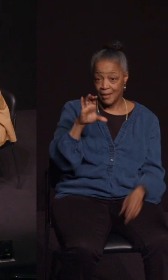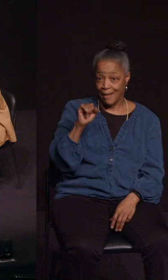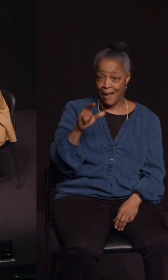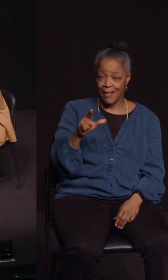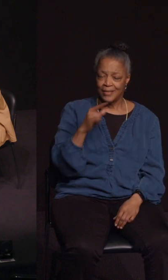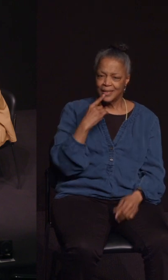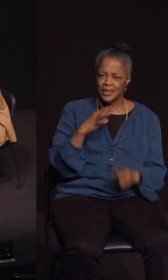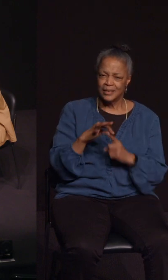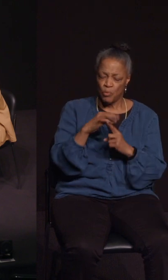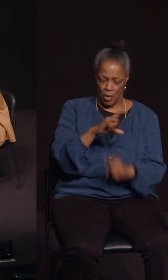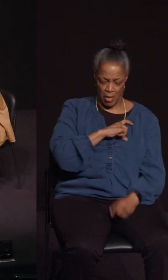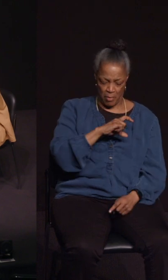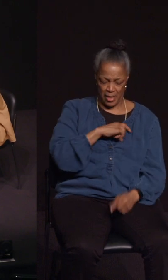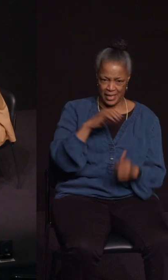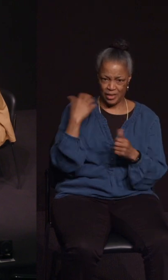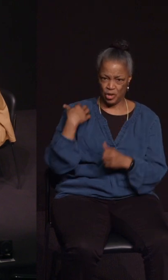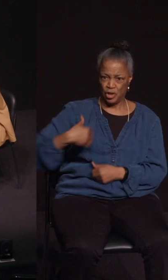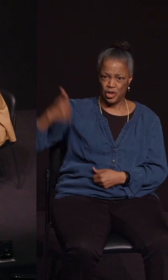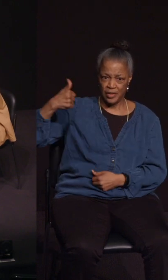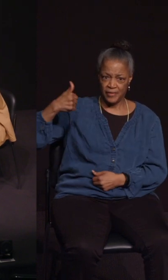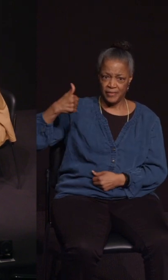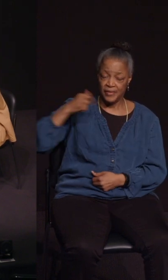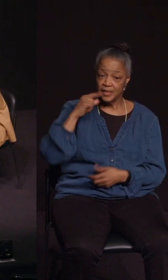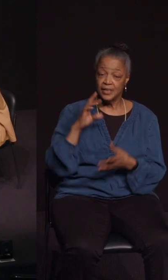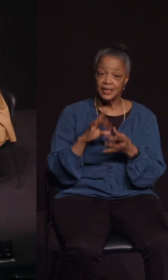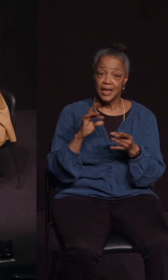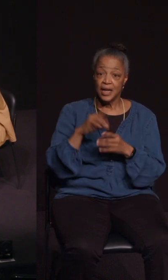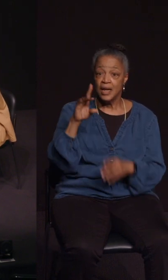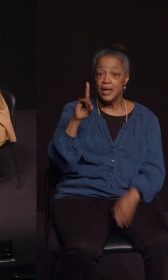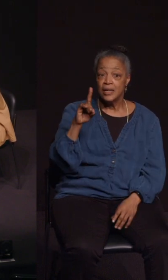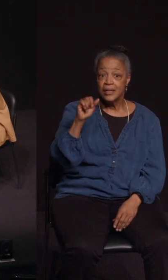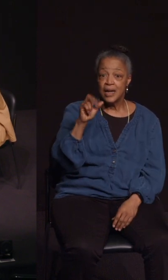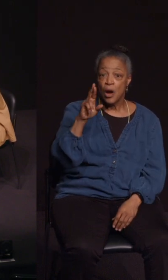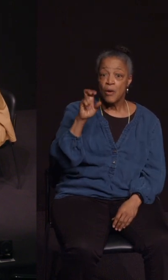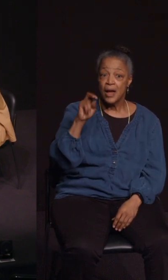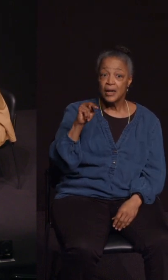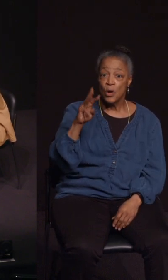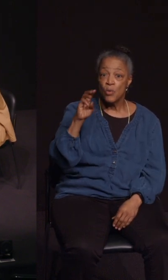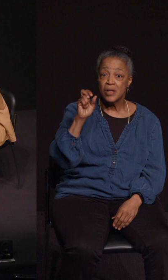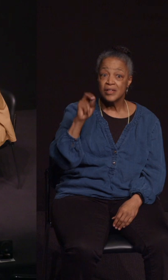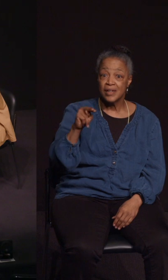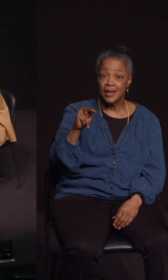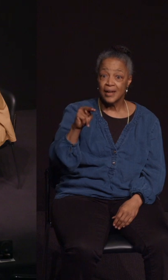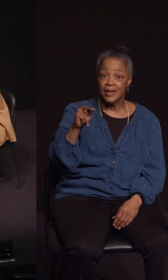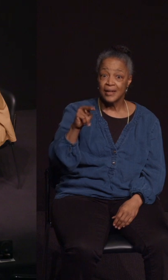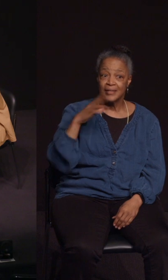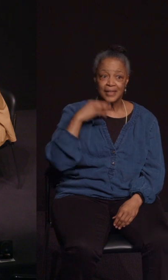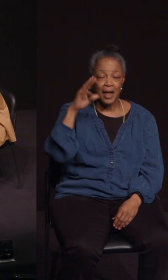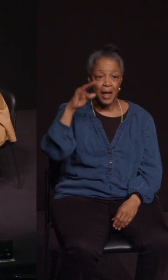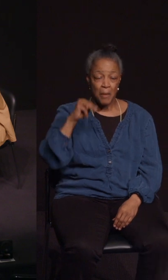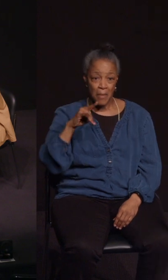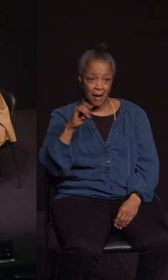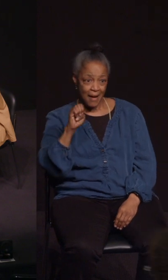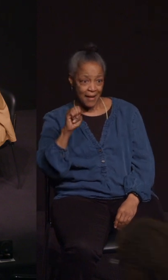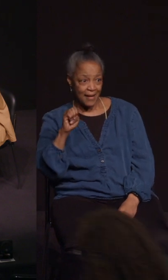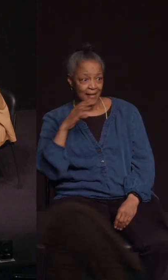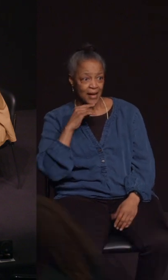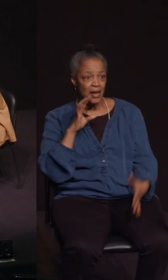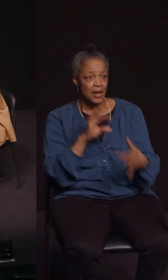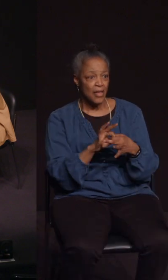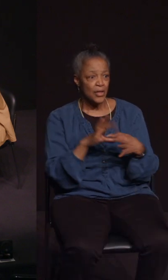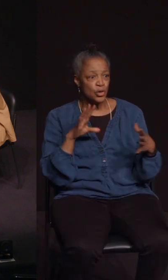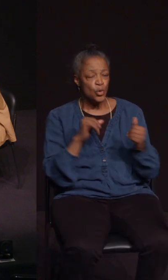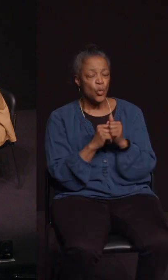police chief says that Darren Wilson stopping Mike had nothing to do with the supposed